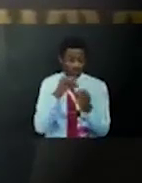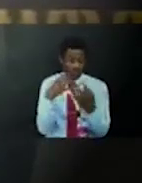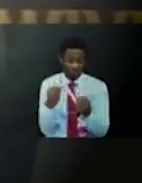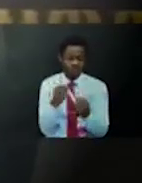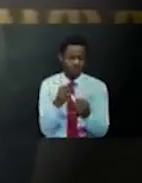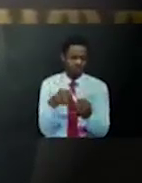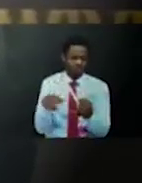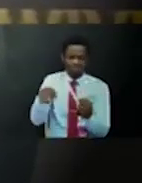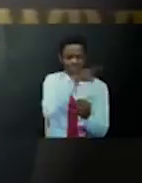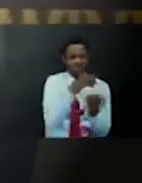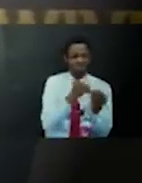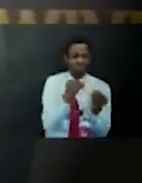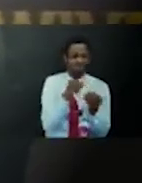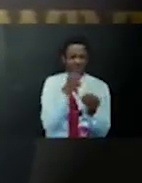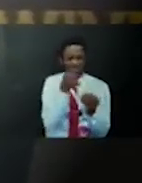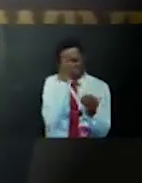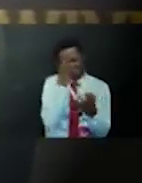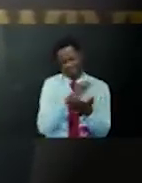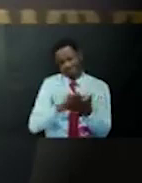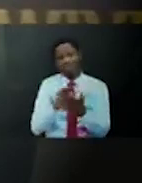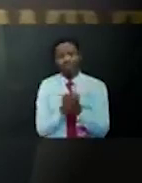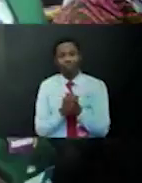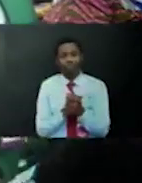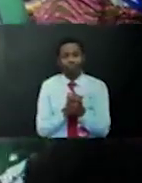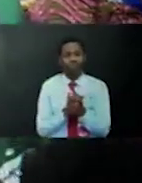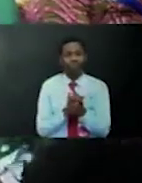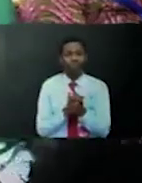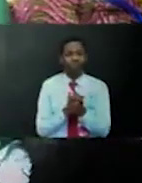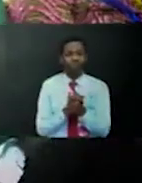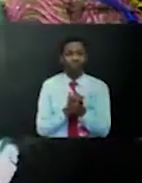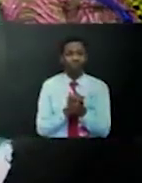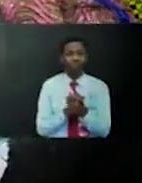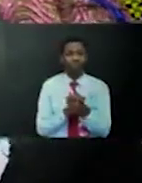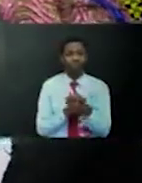making a huge mistake. So what is the next one?